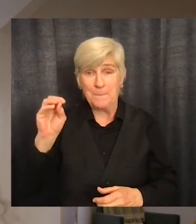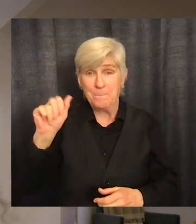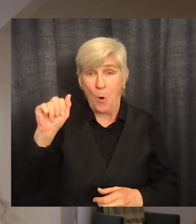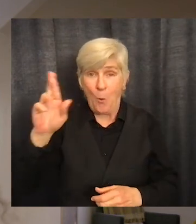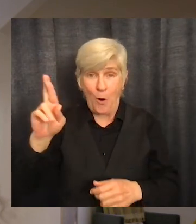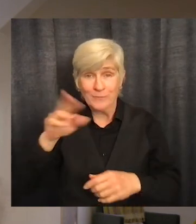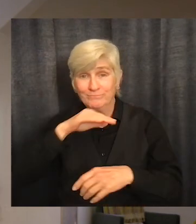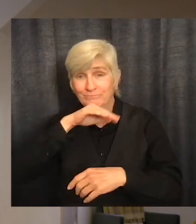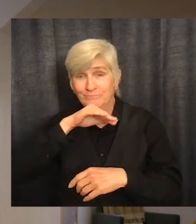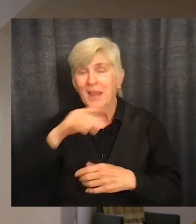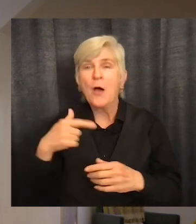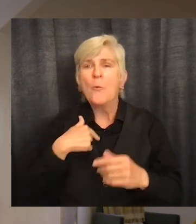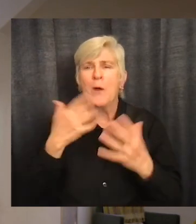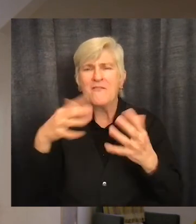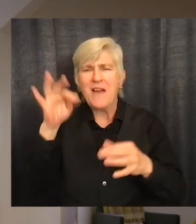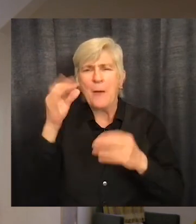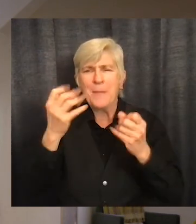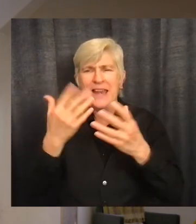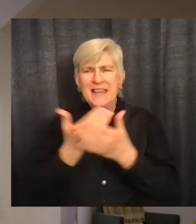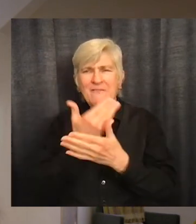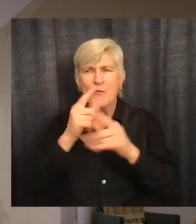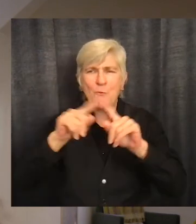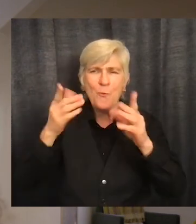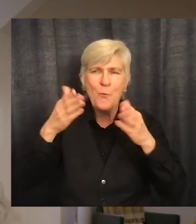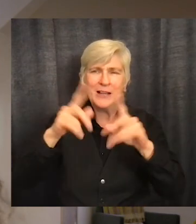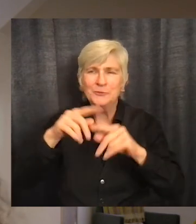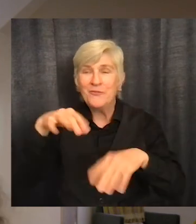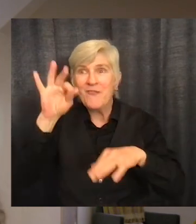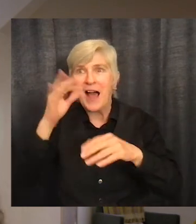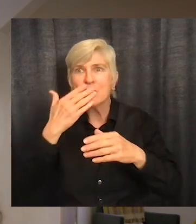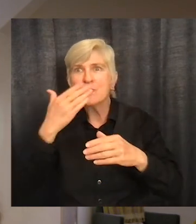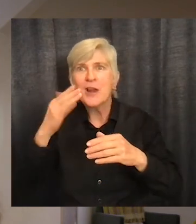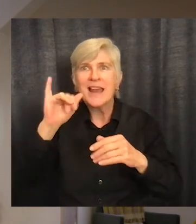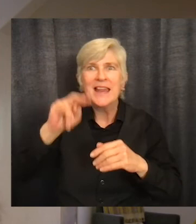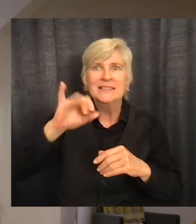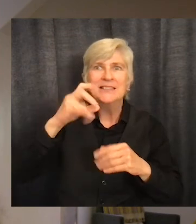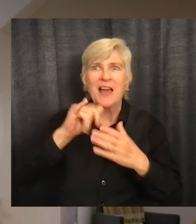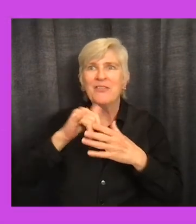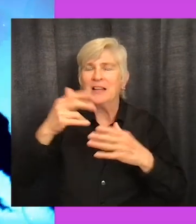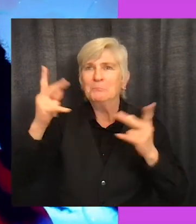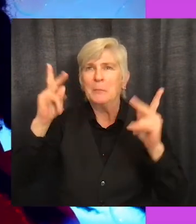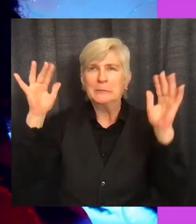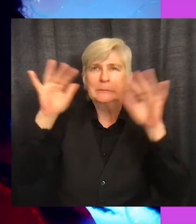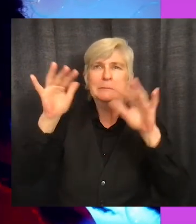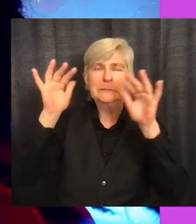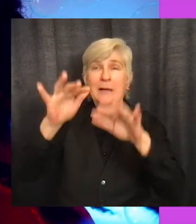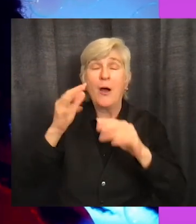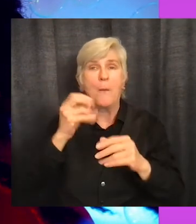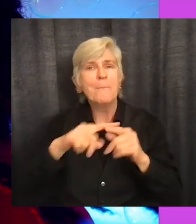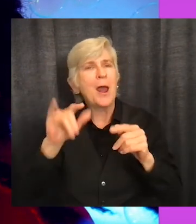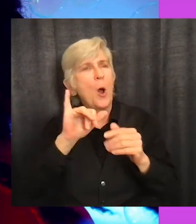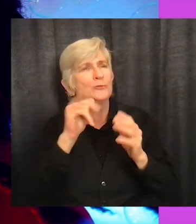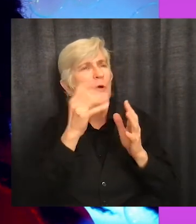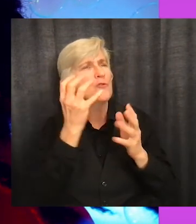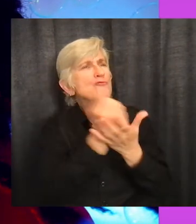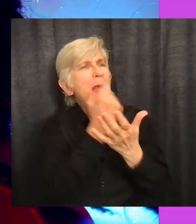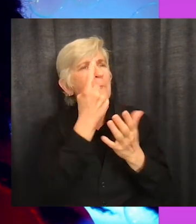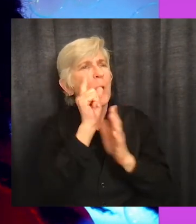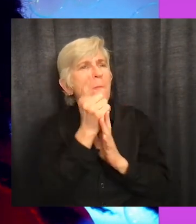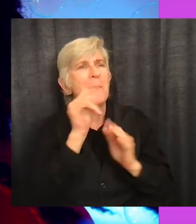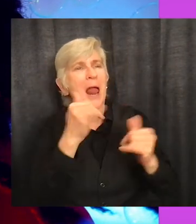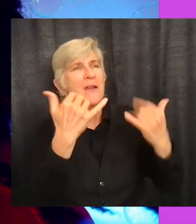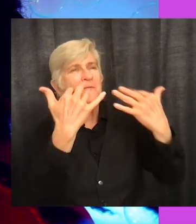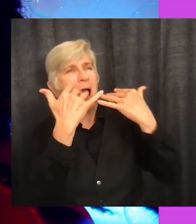boards. We're also cooking up more ways for you to find not just high volume insights, but also trends that are really strong for just a moment in time,